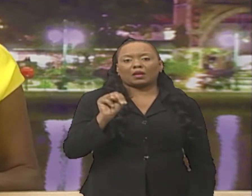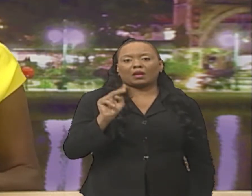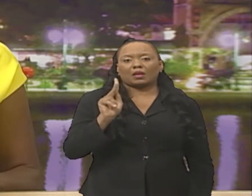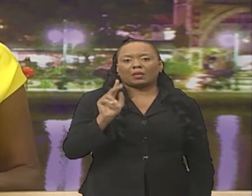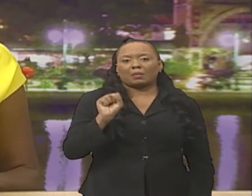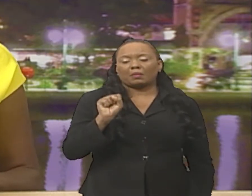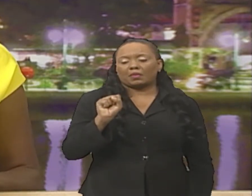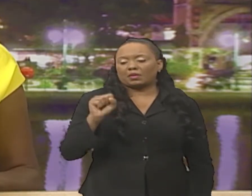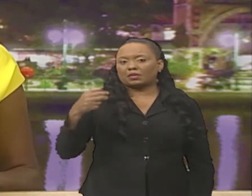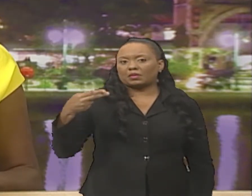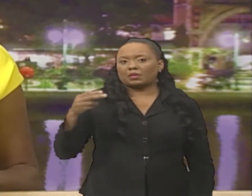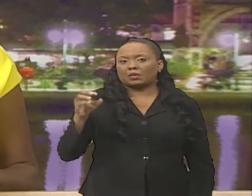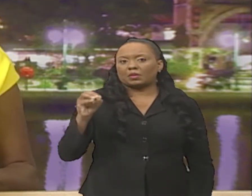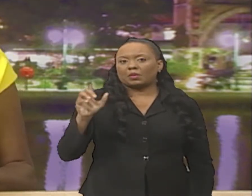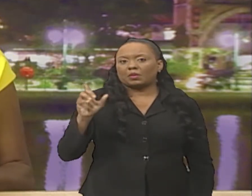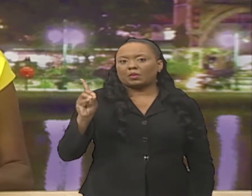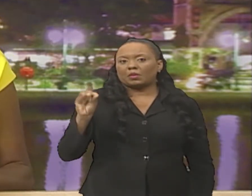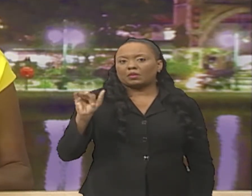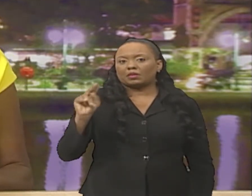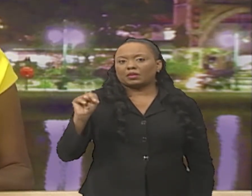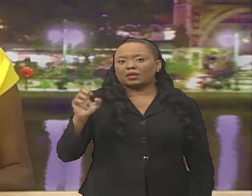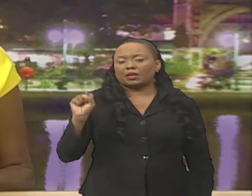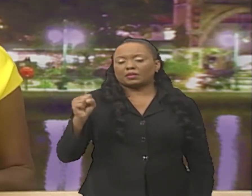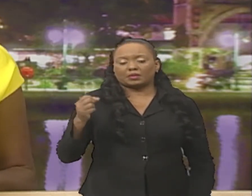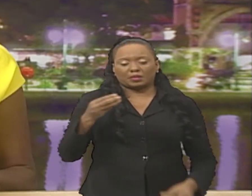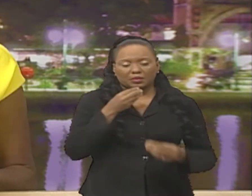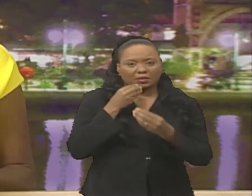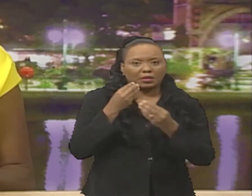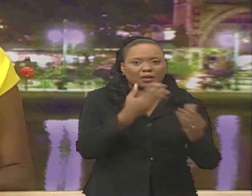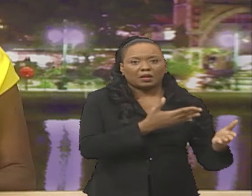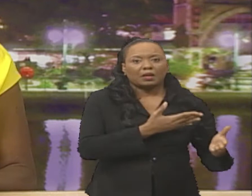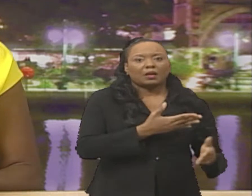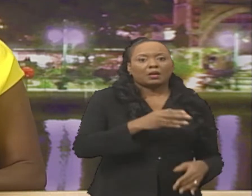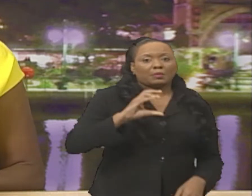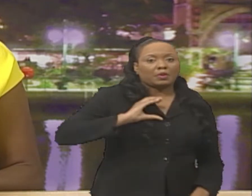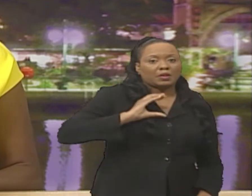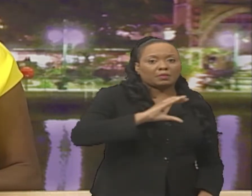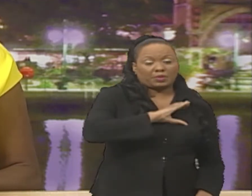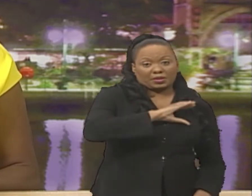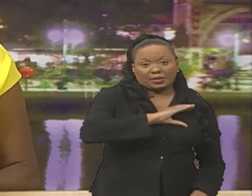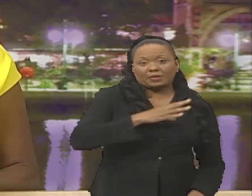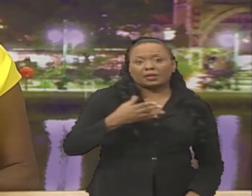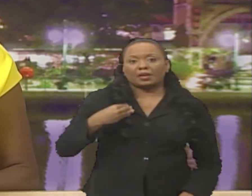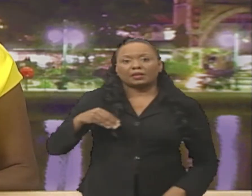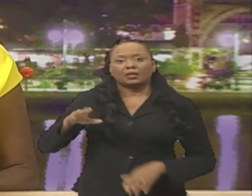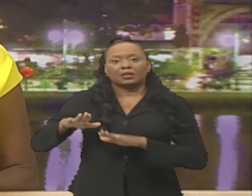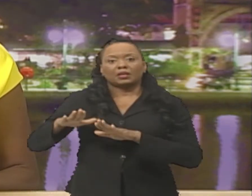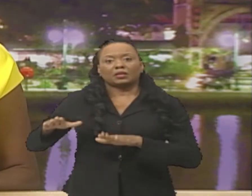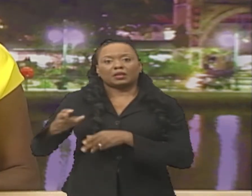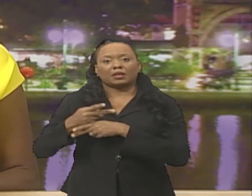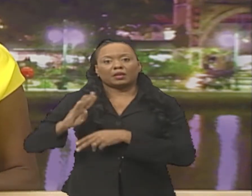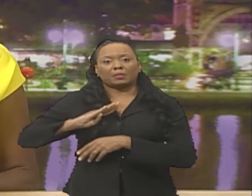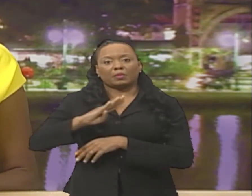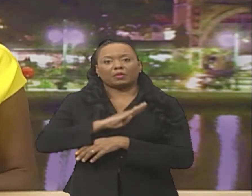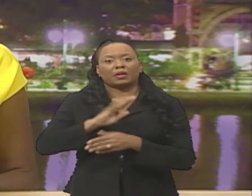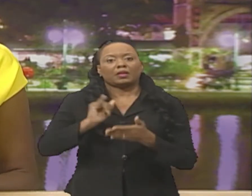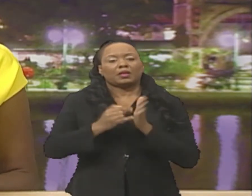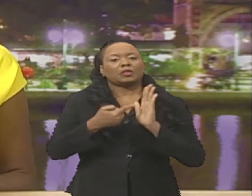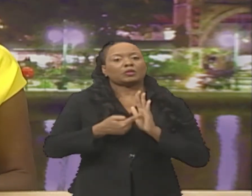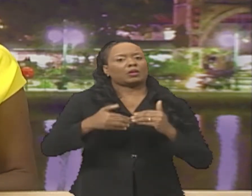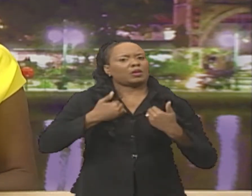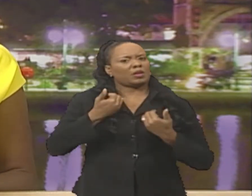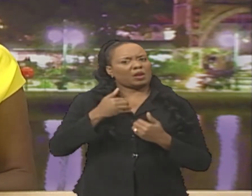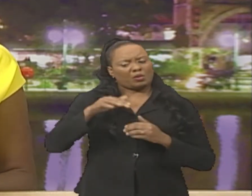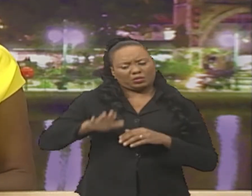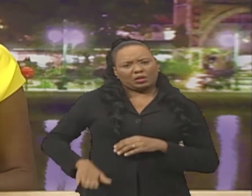has notified both the Royal Barbados Police Force and the Child Care Board regarding a video which purports to show a young child